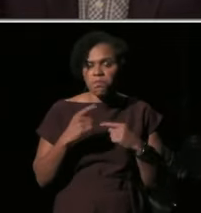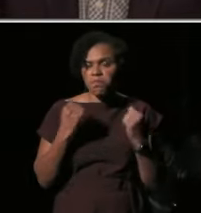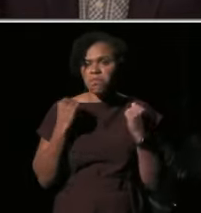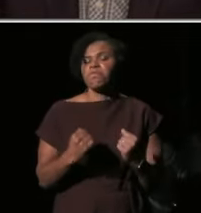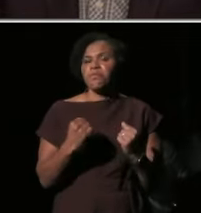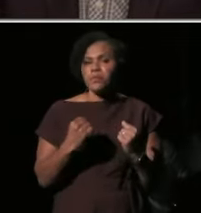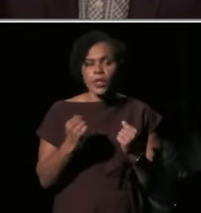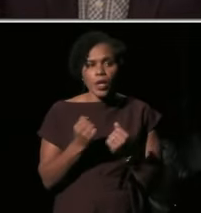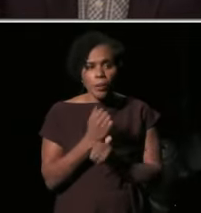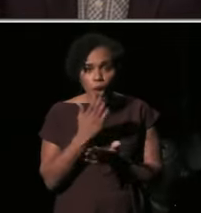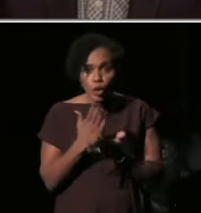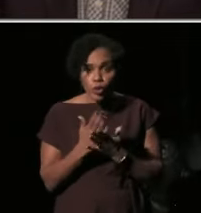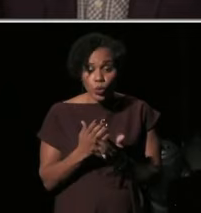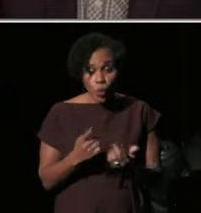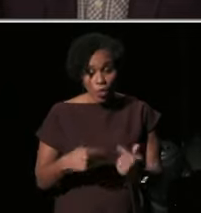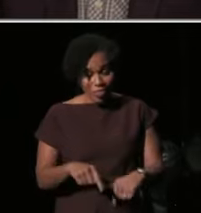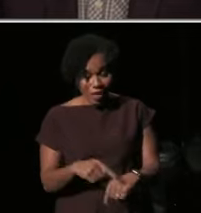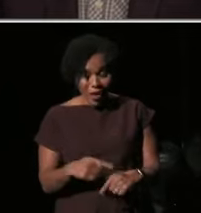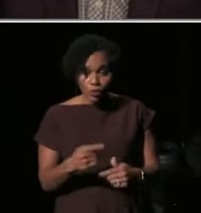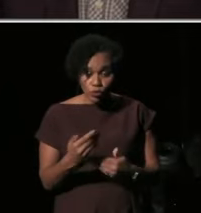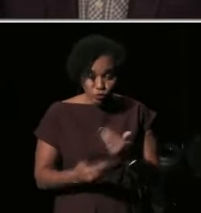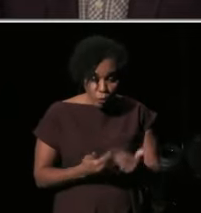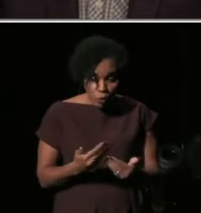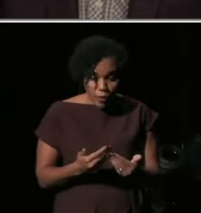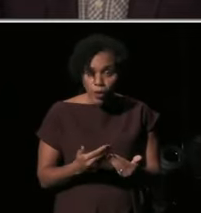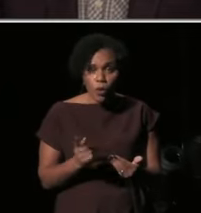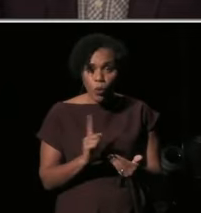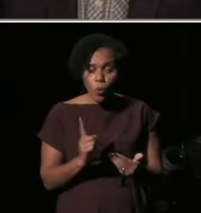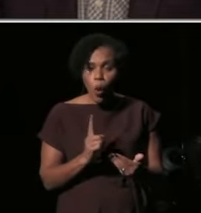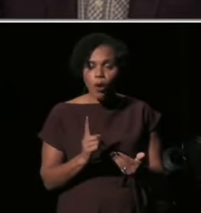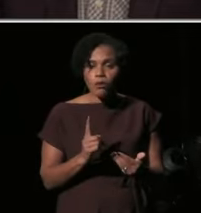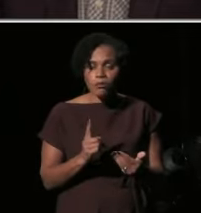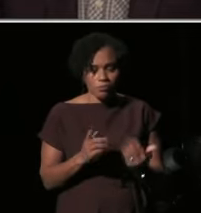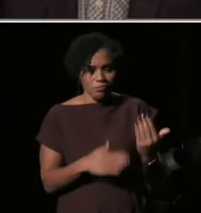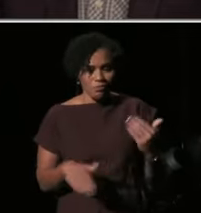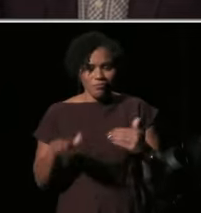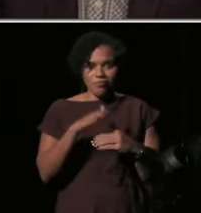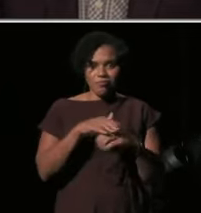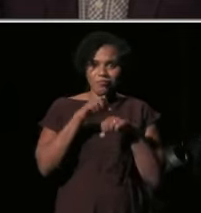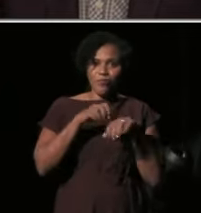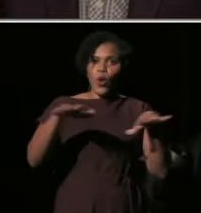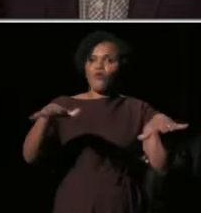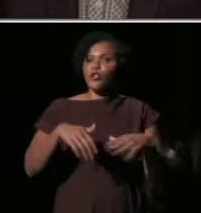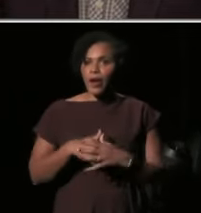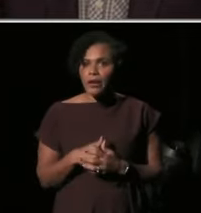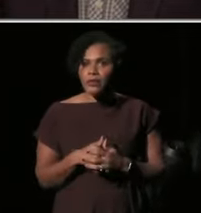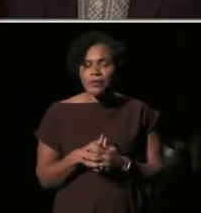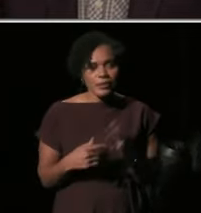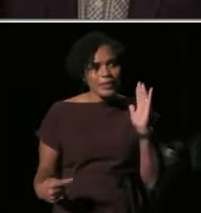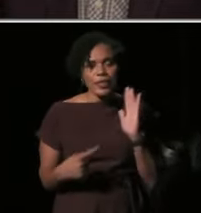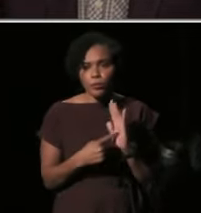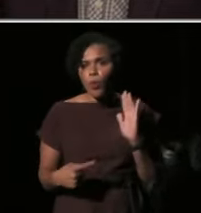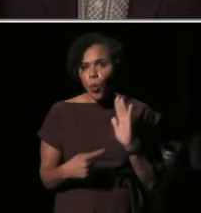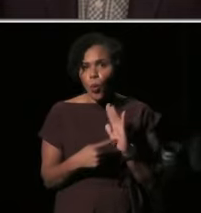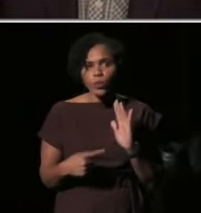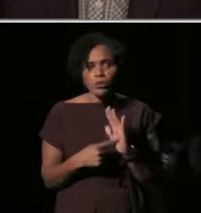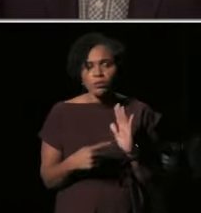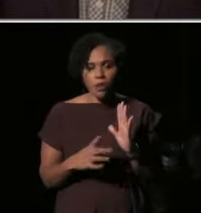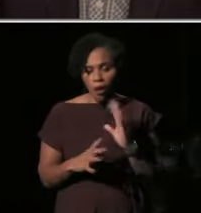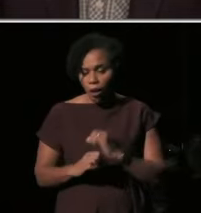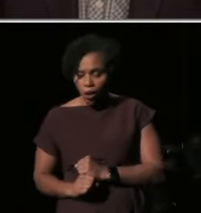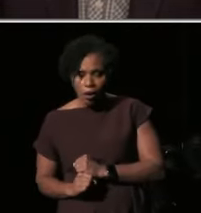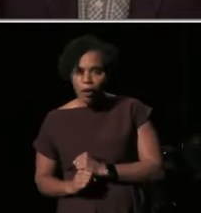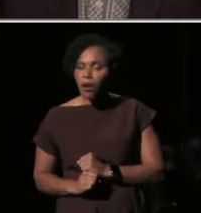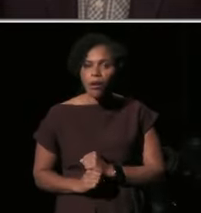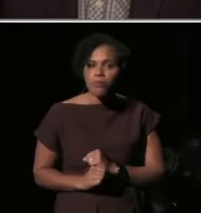sure that they become overground. It is extremely important that we do